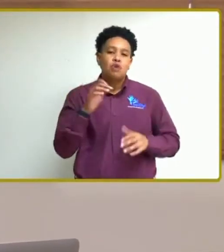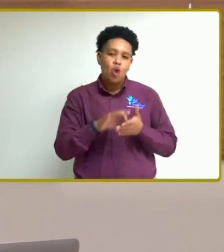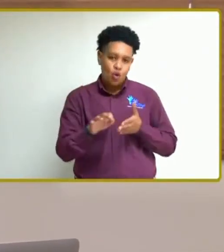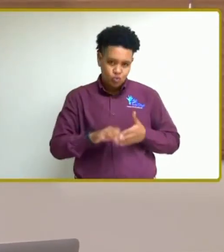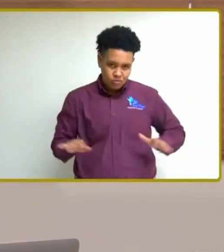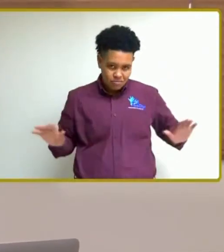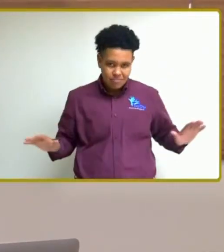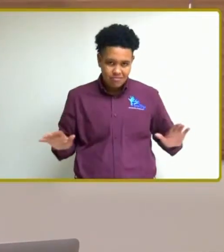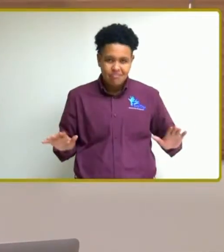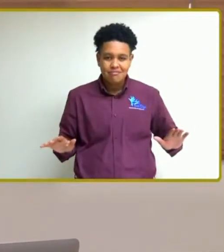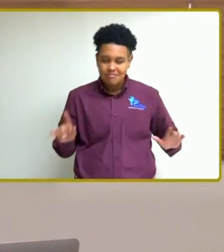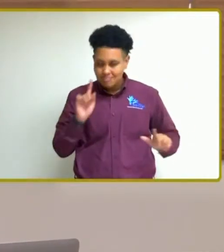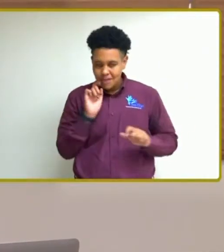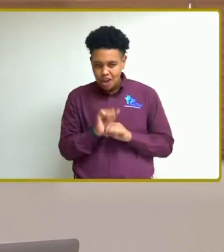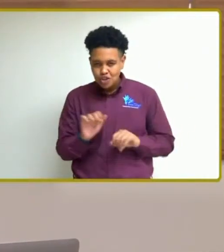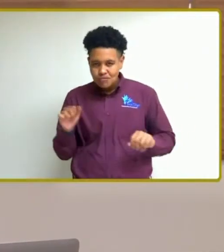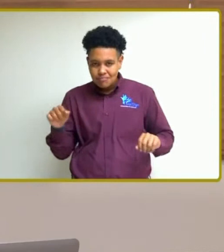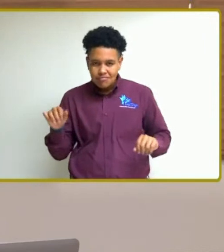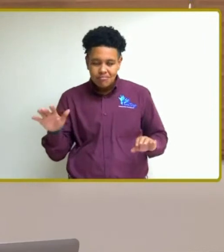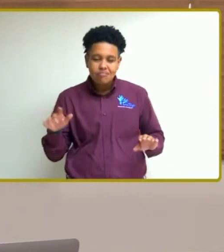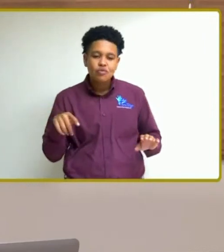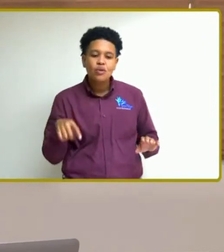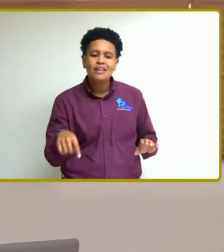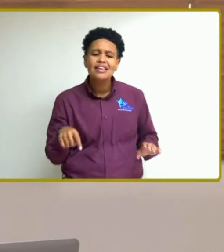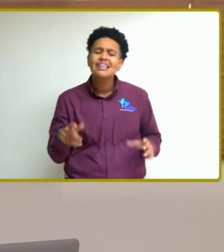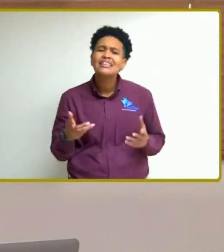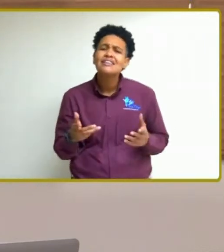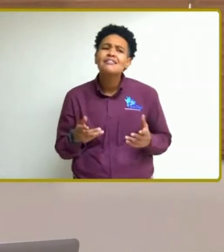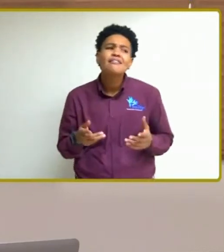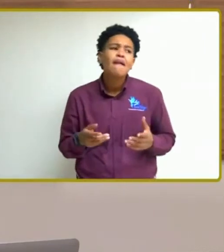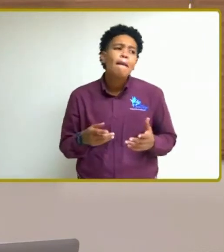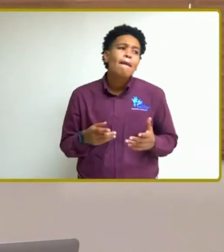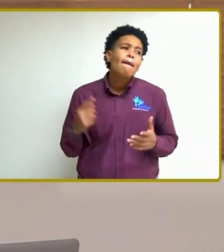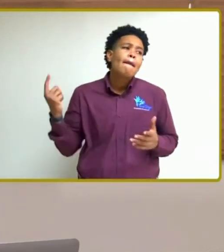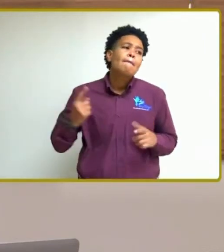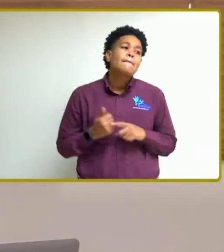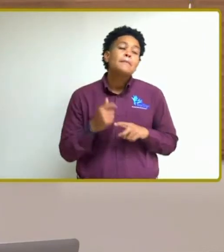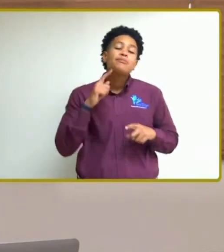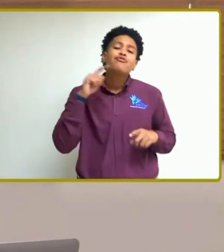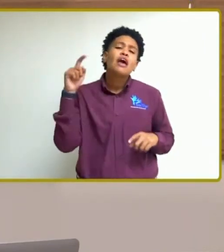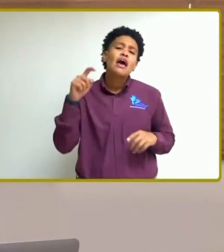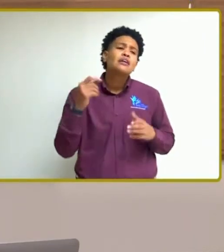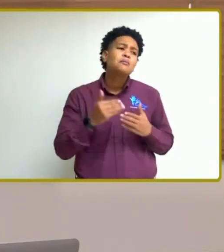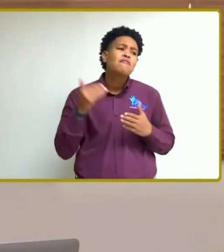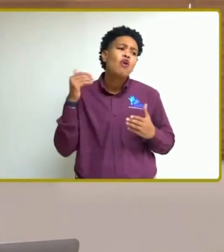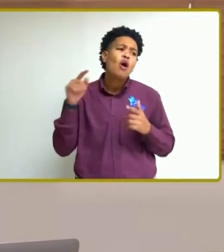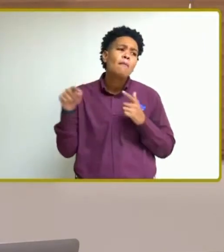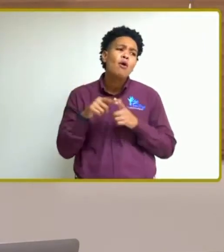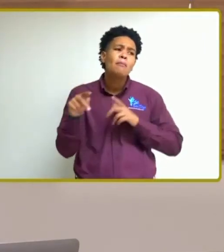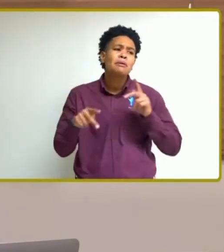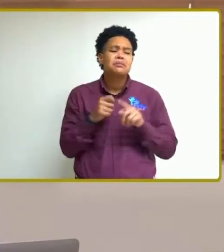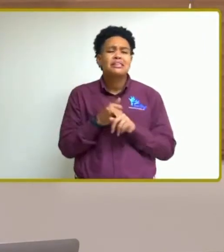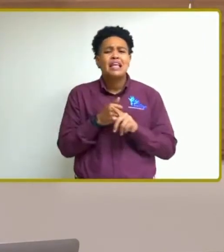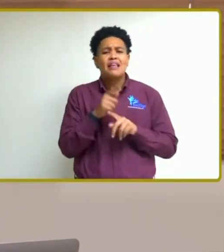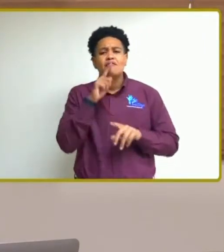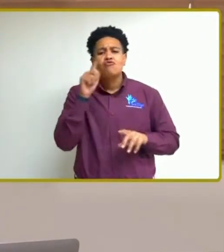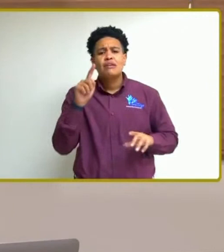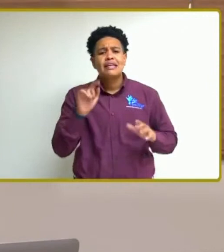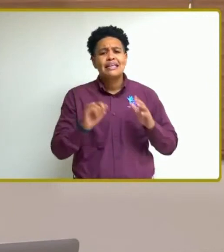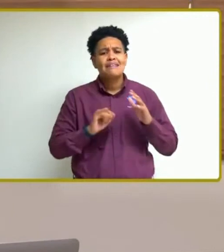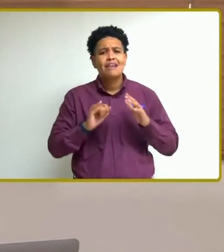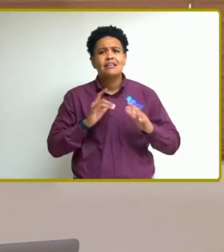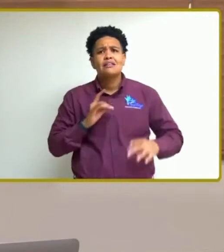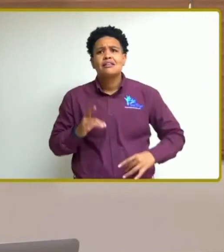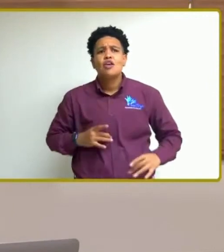twice. So this is, and somebody had asked earlier about persons being reinfected